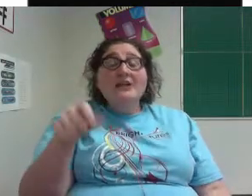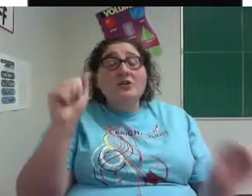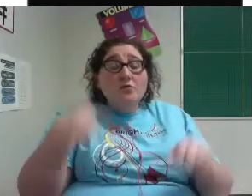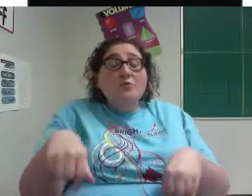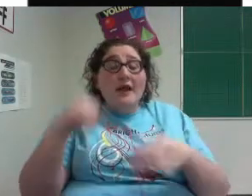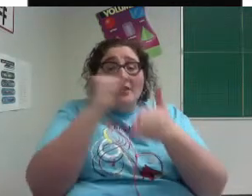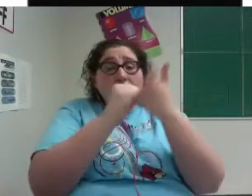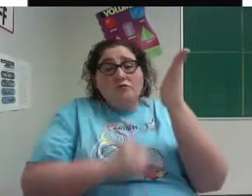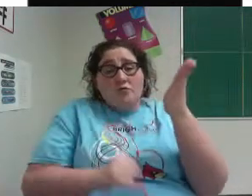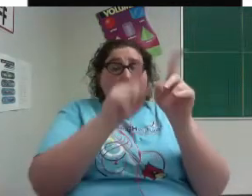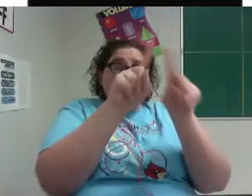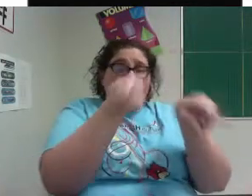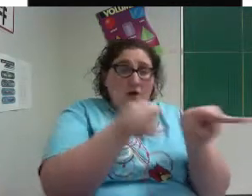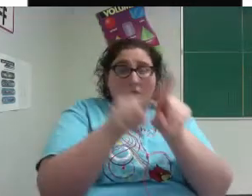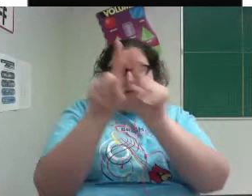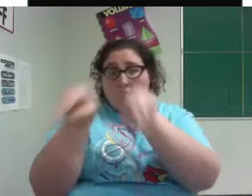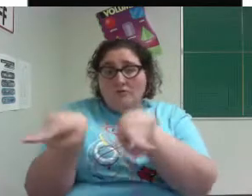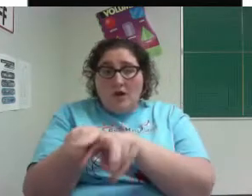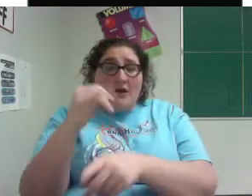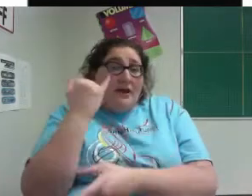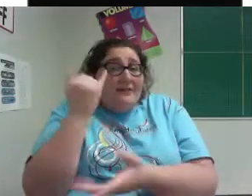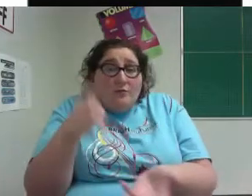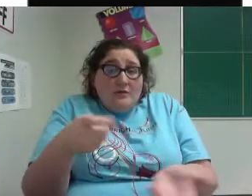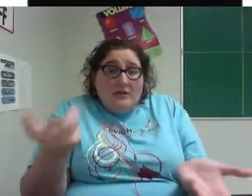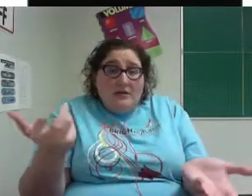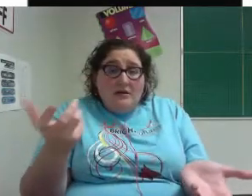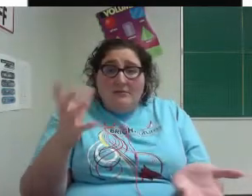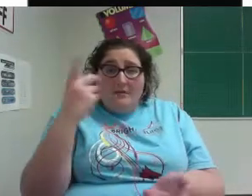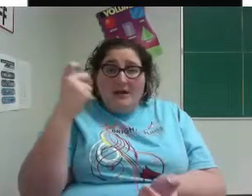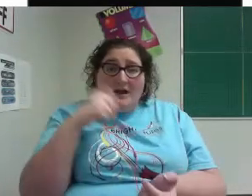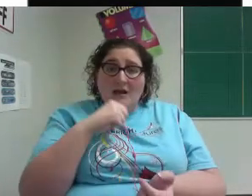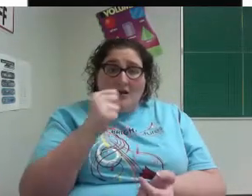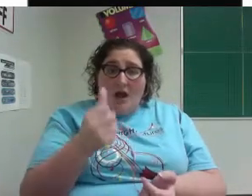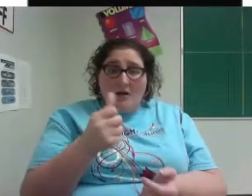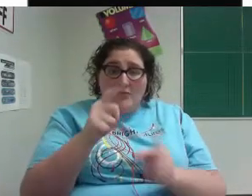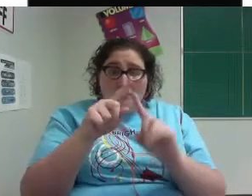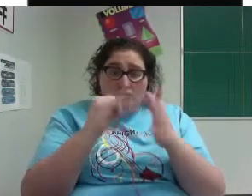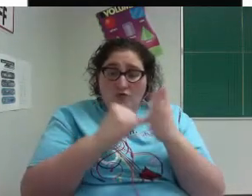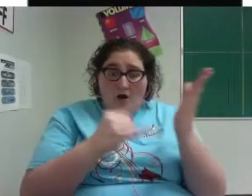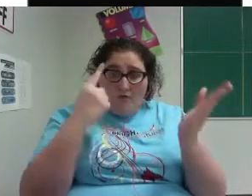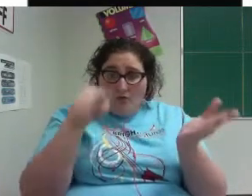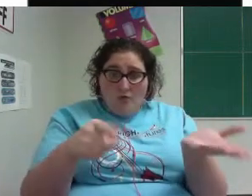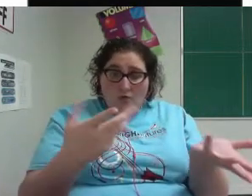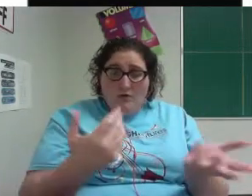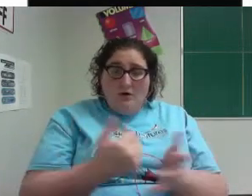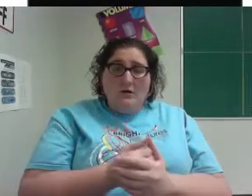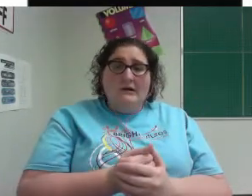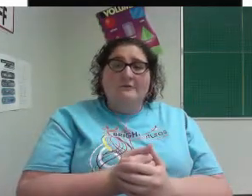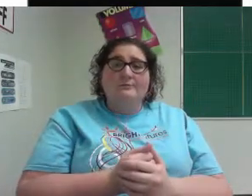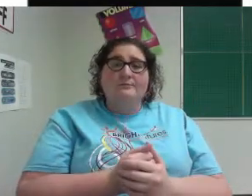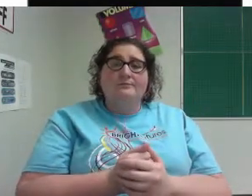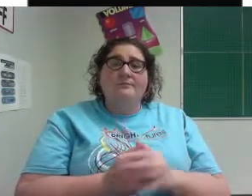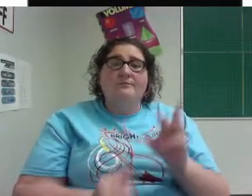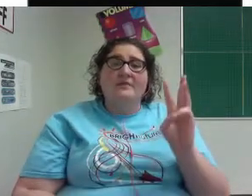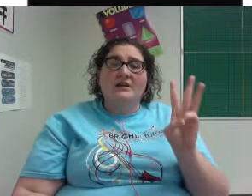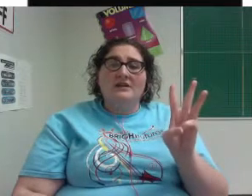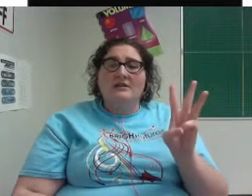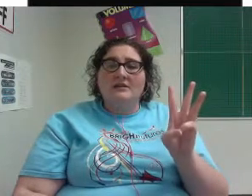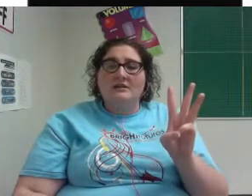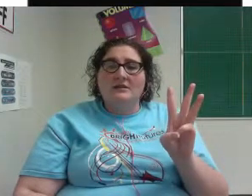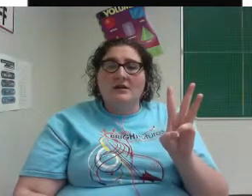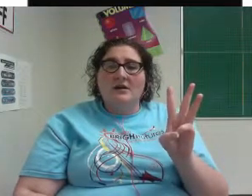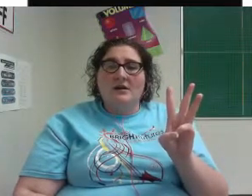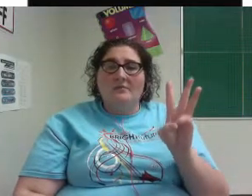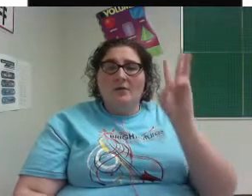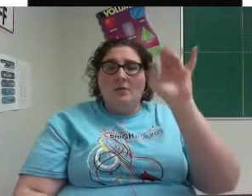need to, you can draw 2 triangles because they weren't provided. Let's see,